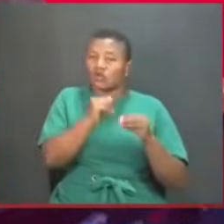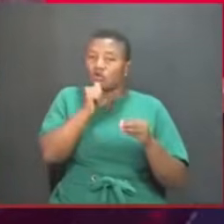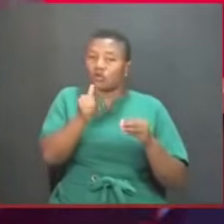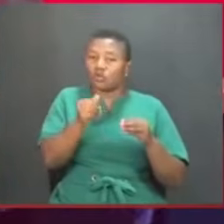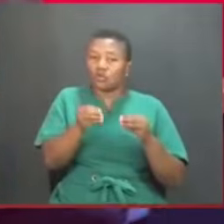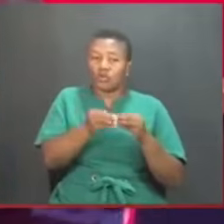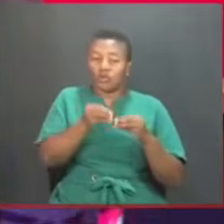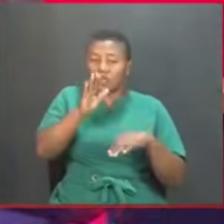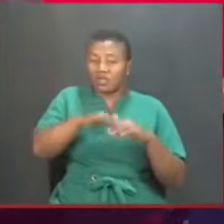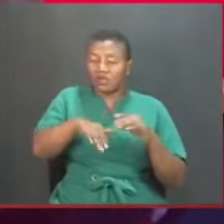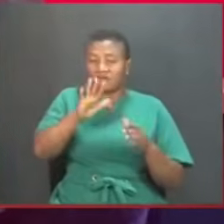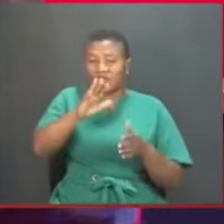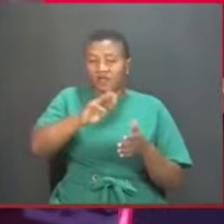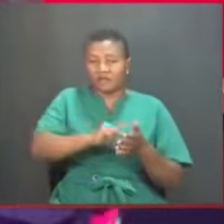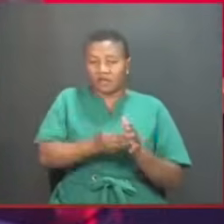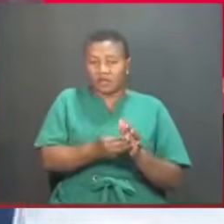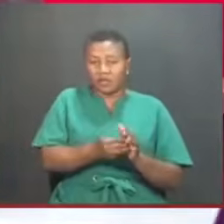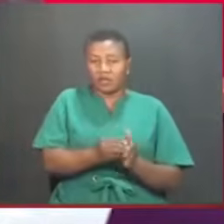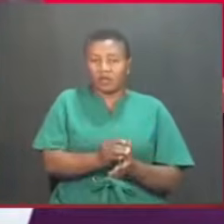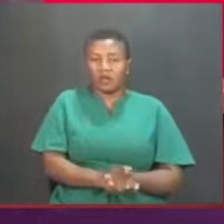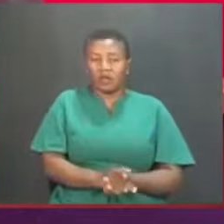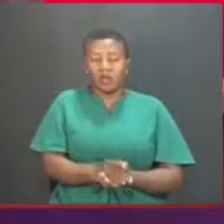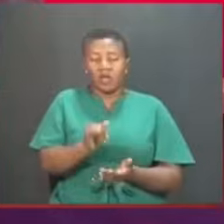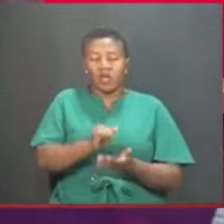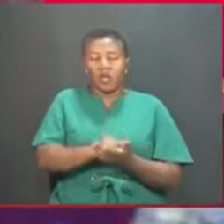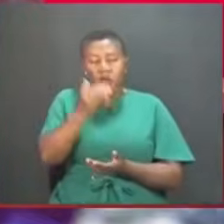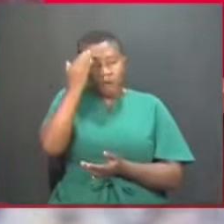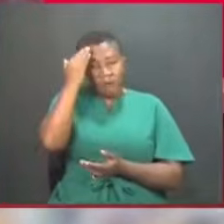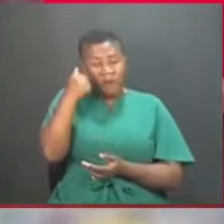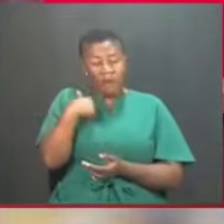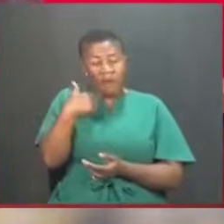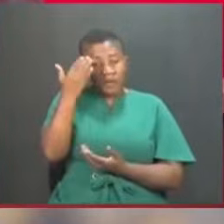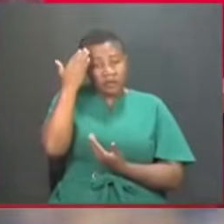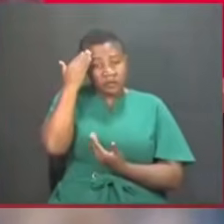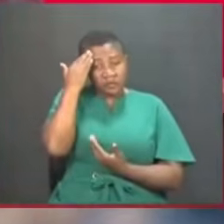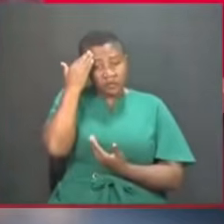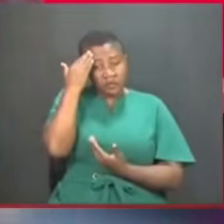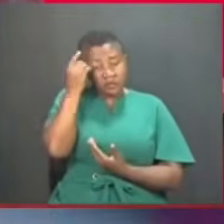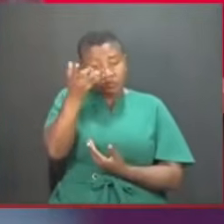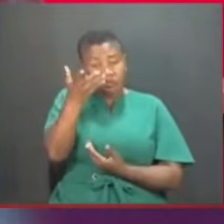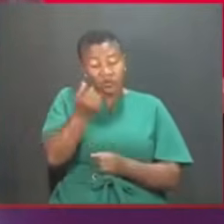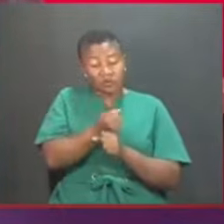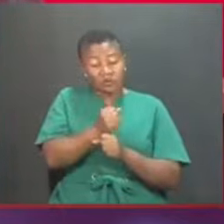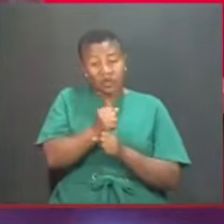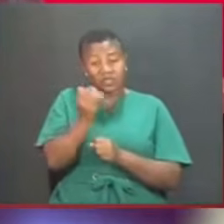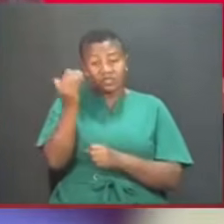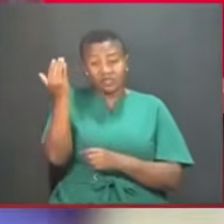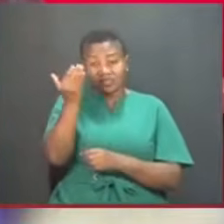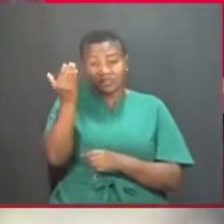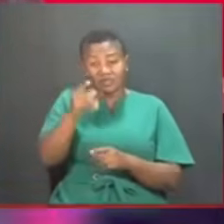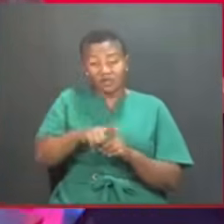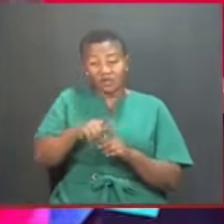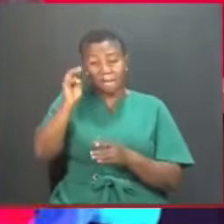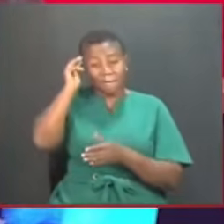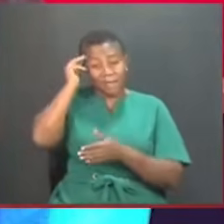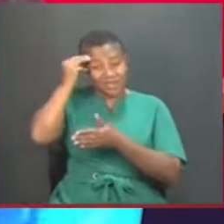both occasions. So that's why I wanted to know, are you going to make the statement as a minister or